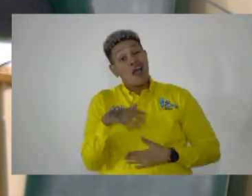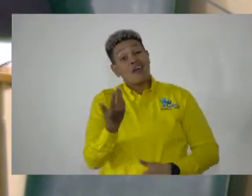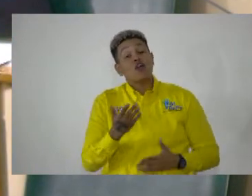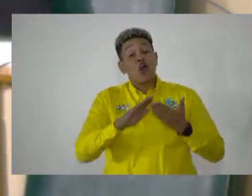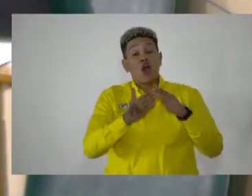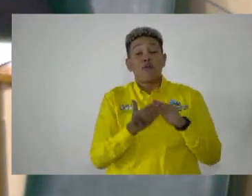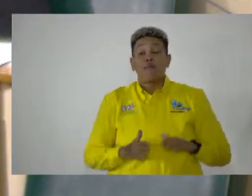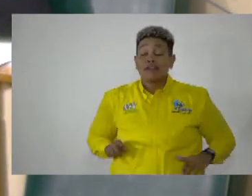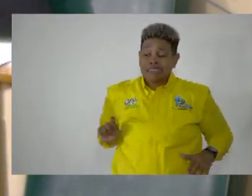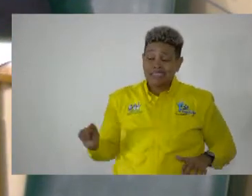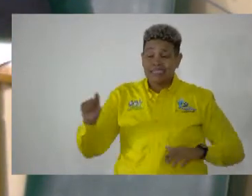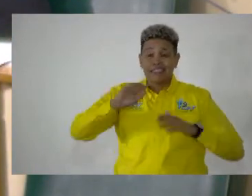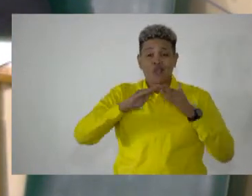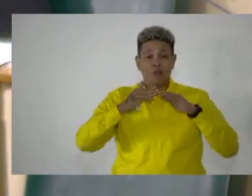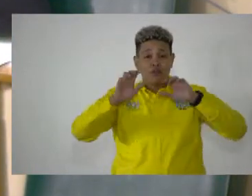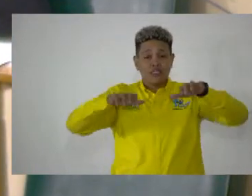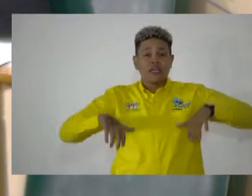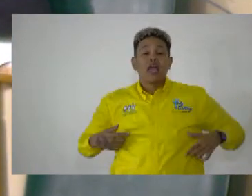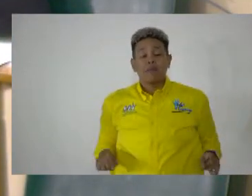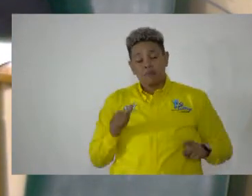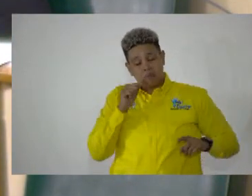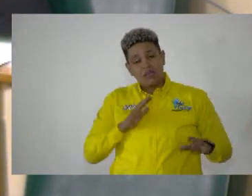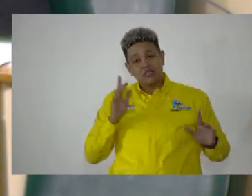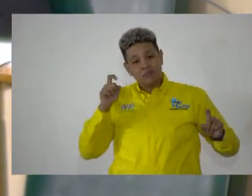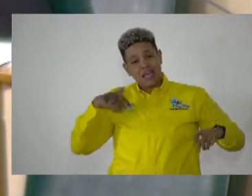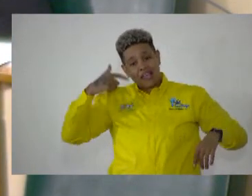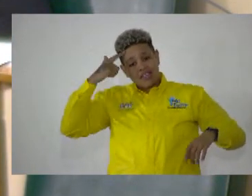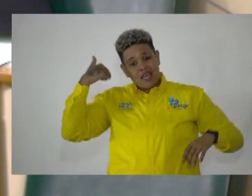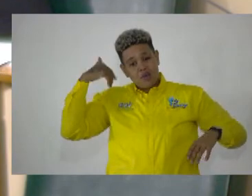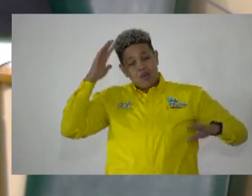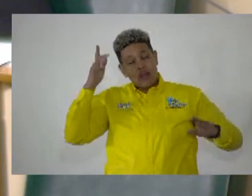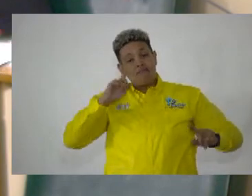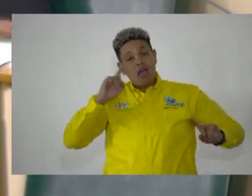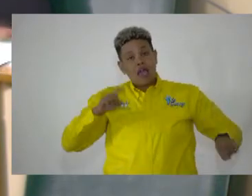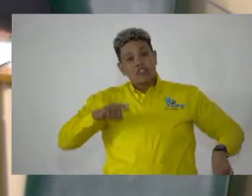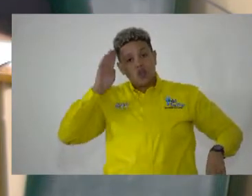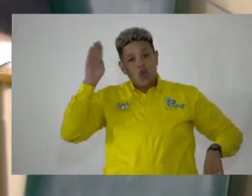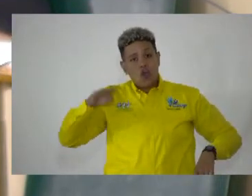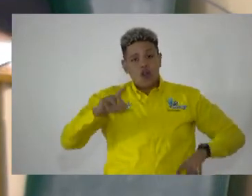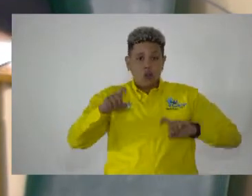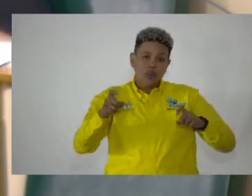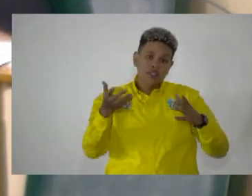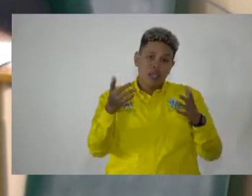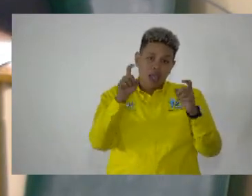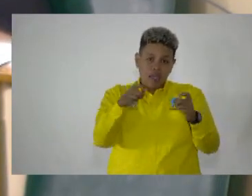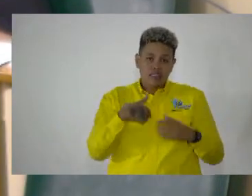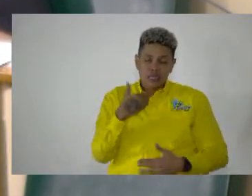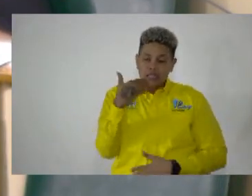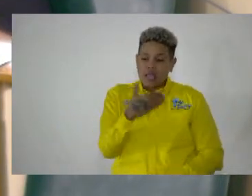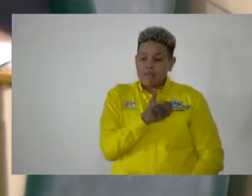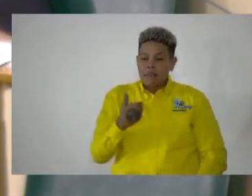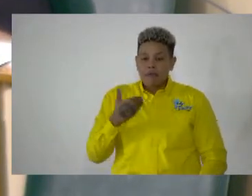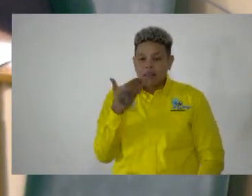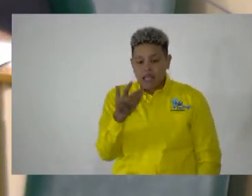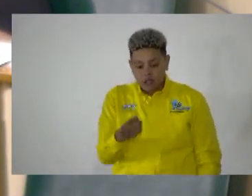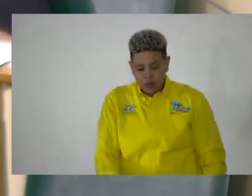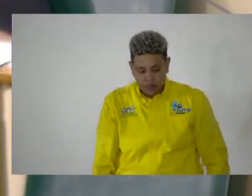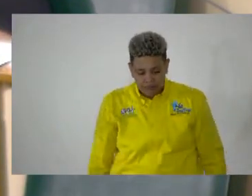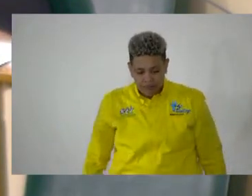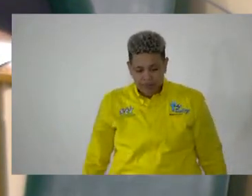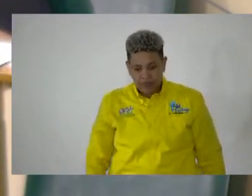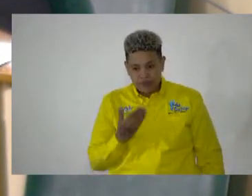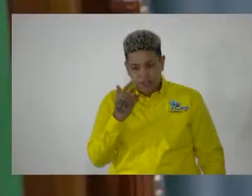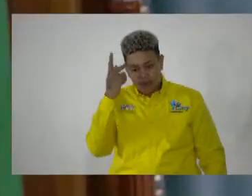urban communities. Madam Speaker, I think I would have answered all the questions asked. I thank members and I thank you. Thank you, Prime